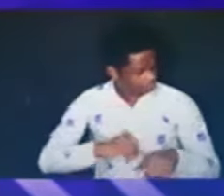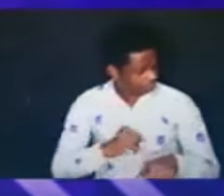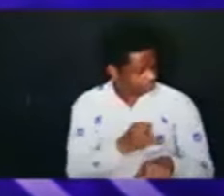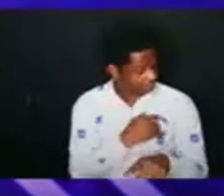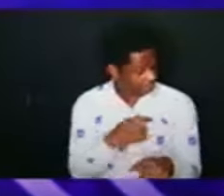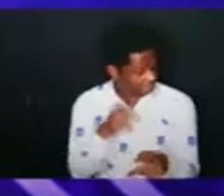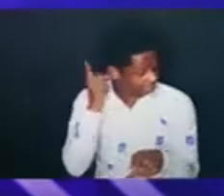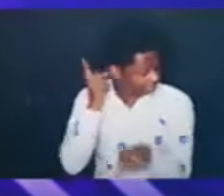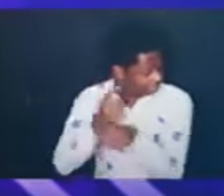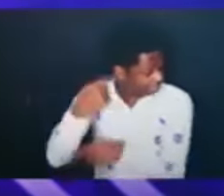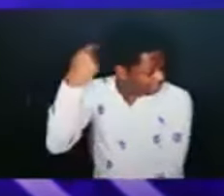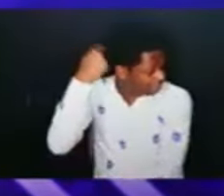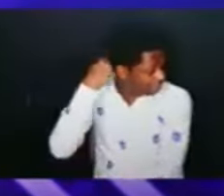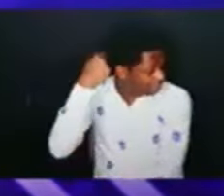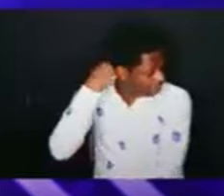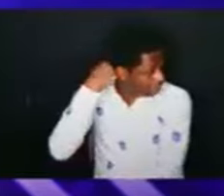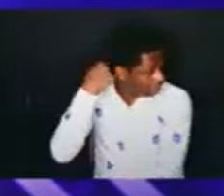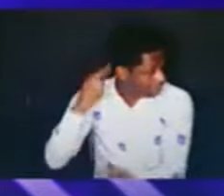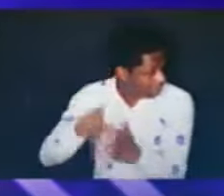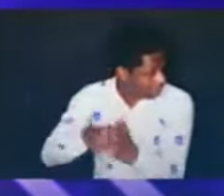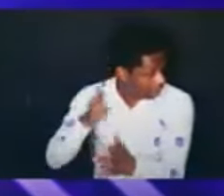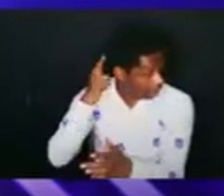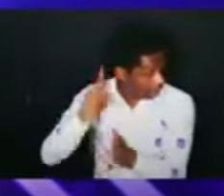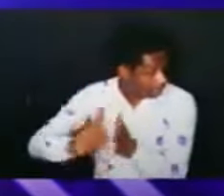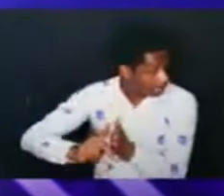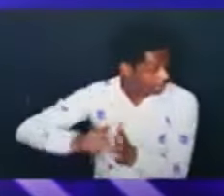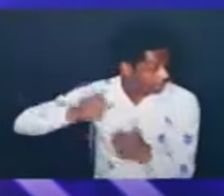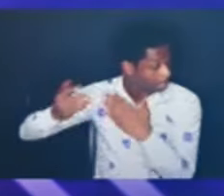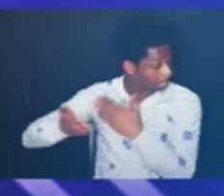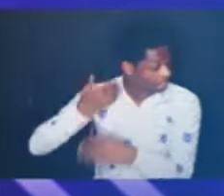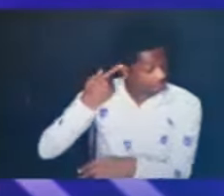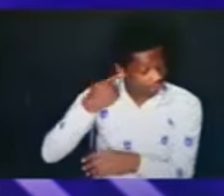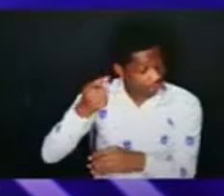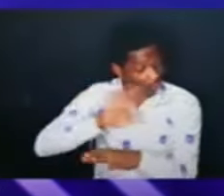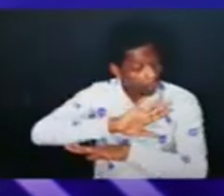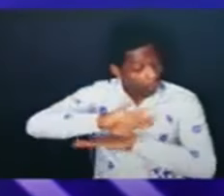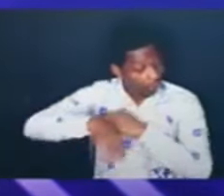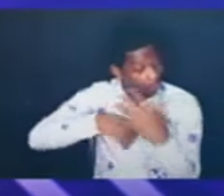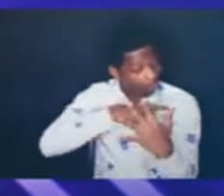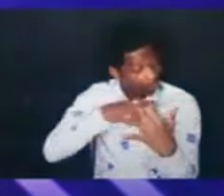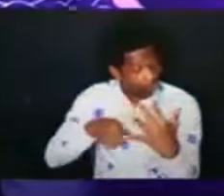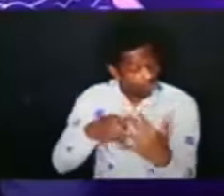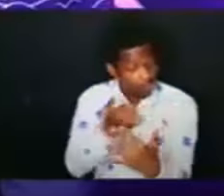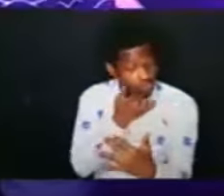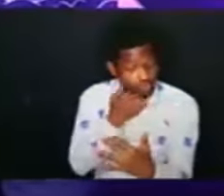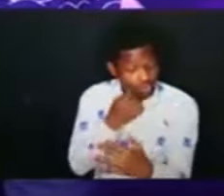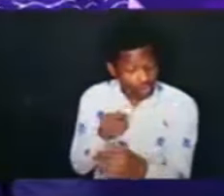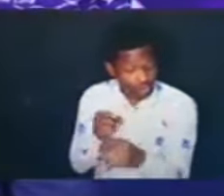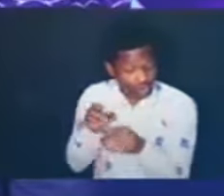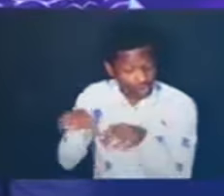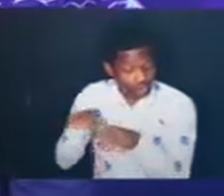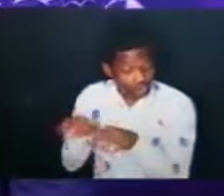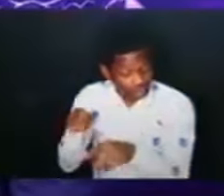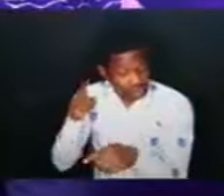and pays us back for all the wrong we did to him. Now Yosef, you know, when you say, "When